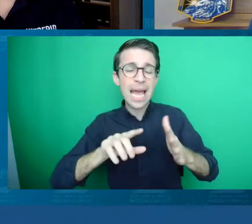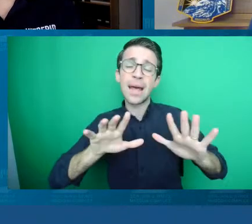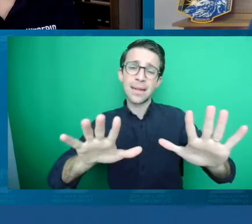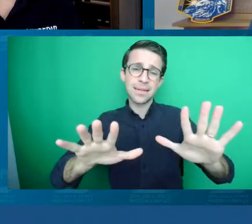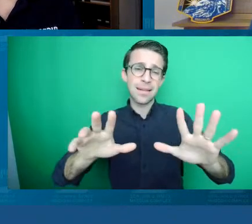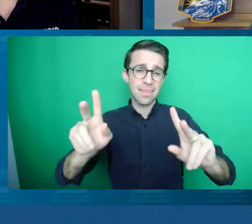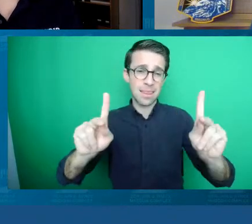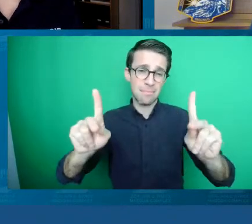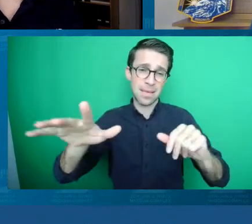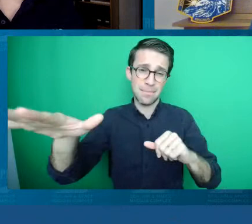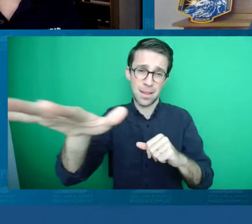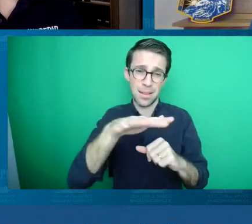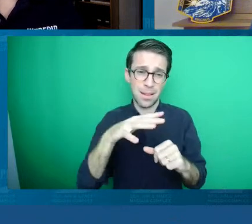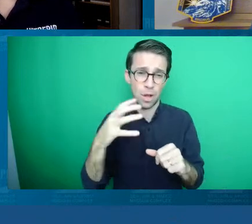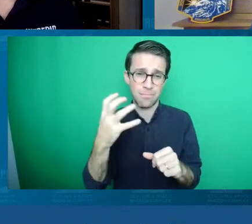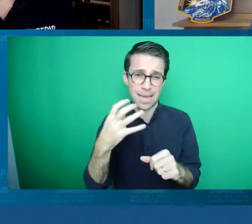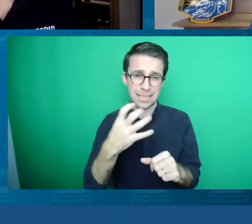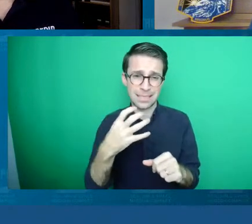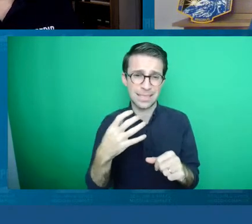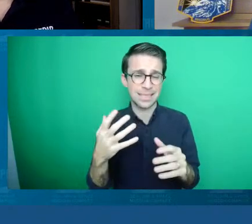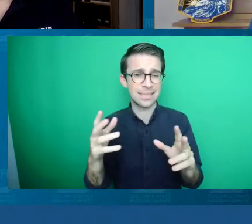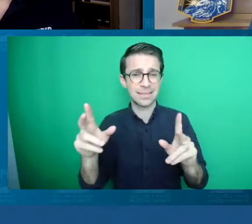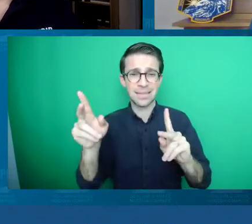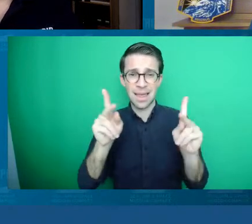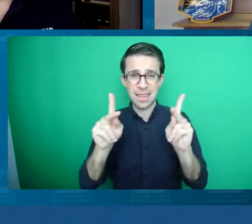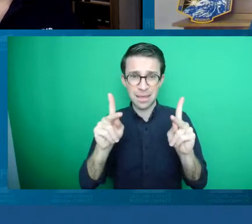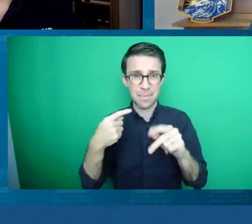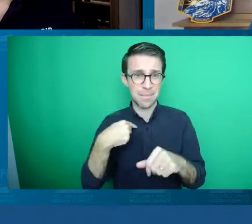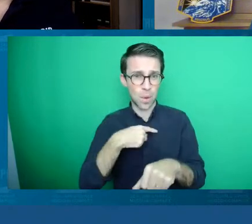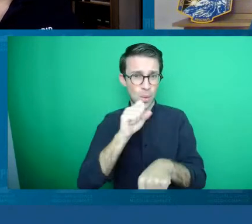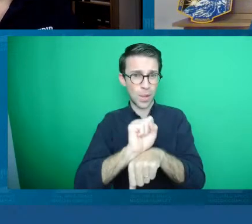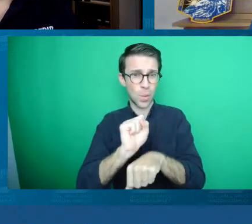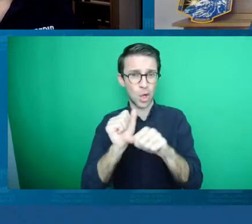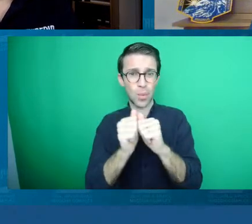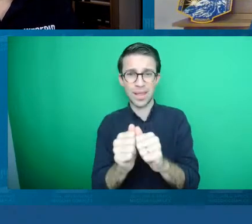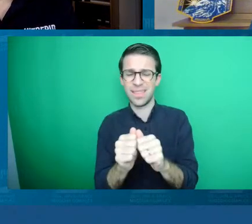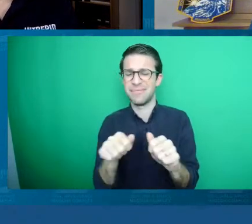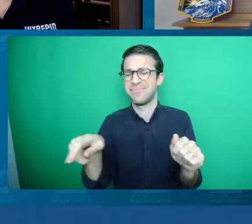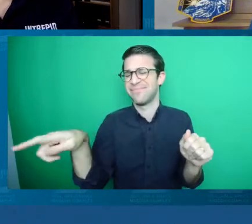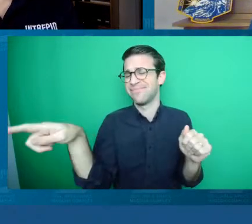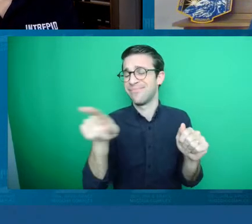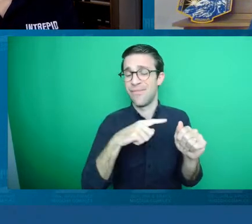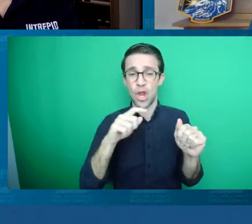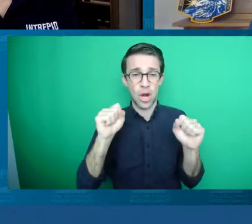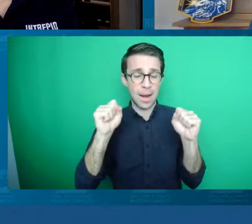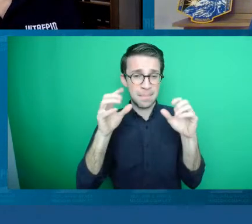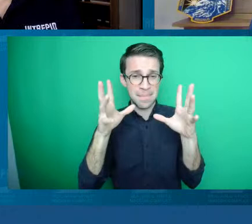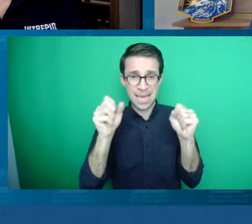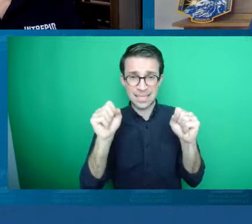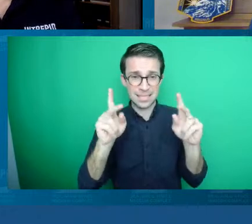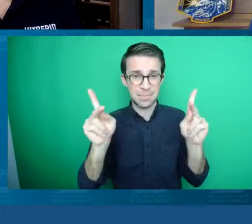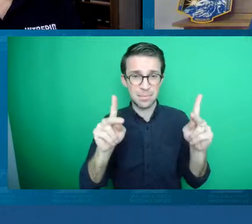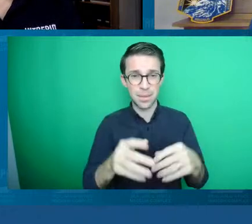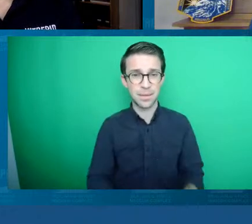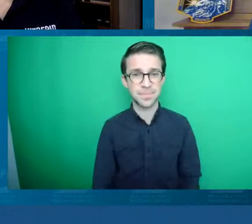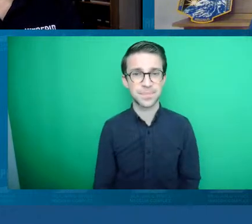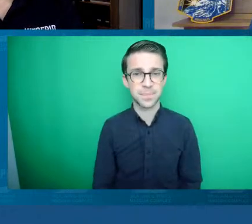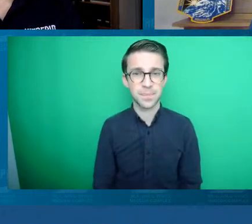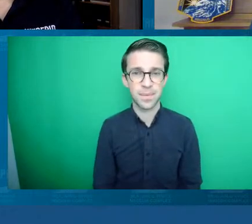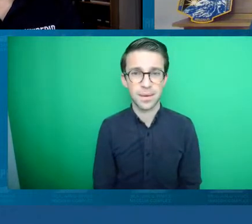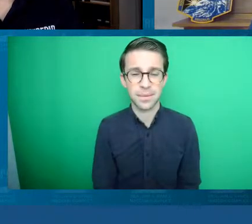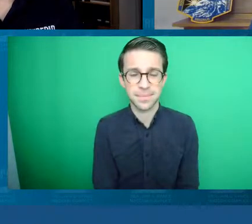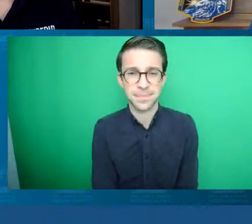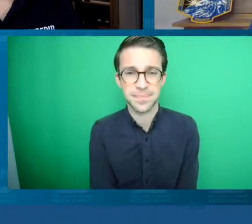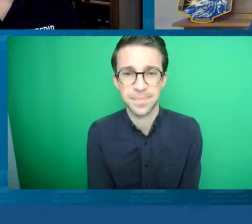amazing. The people we work with are just absolutely amazing human beings. They put in every